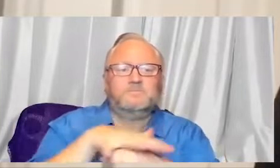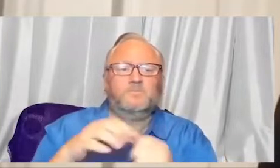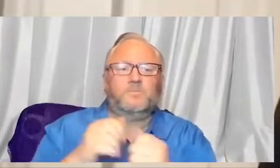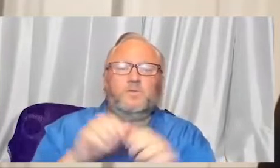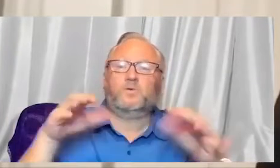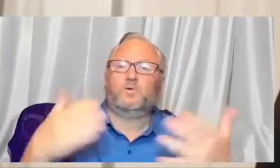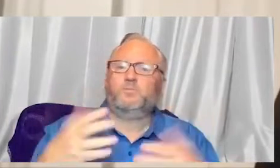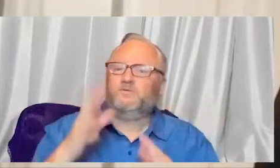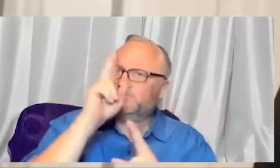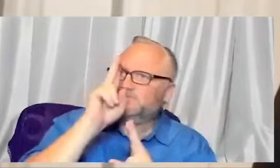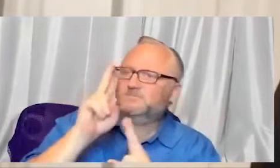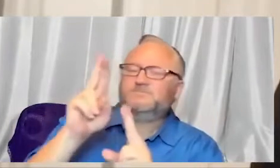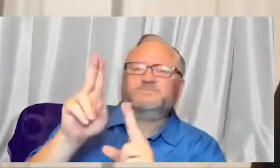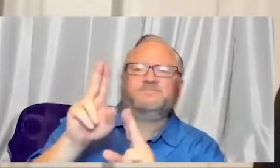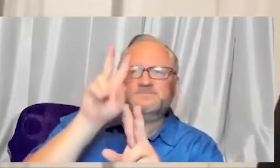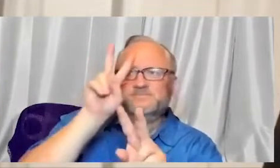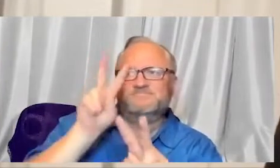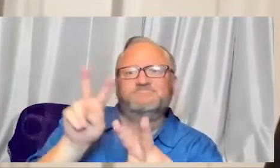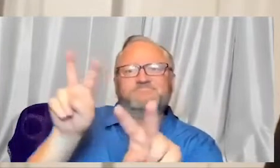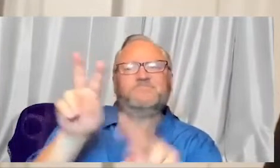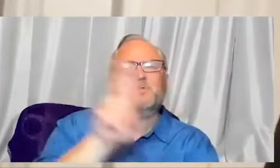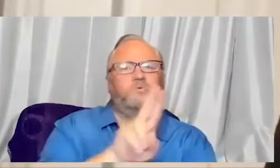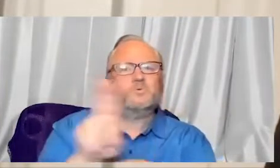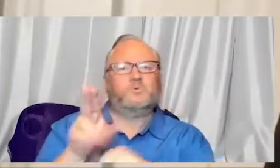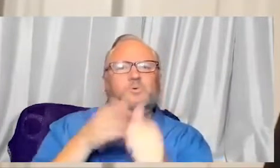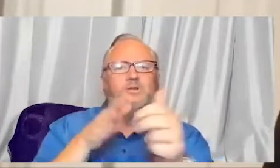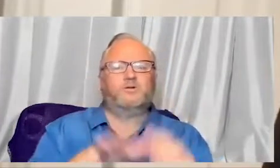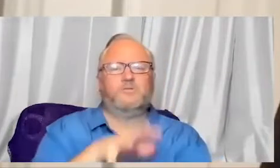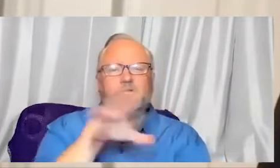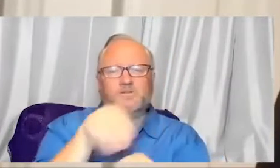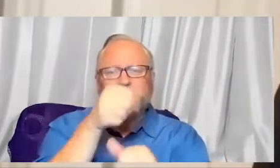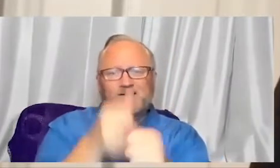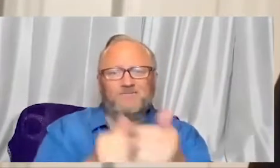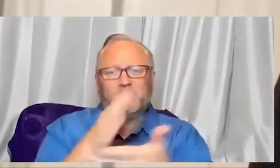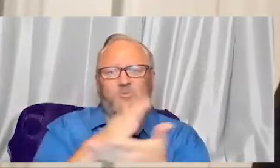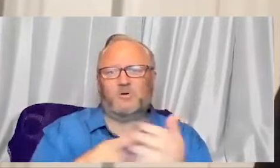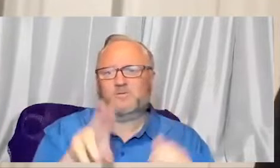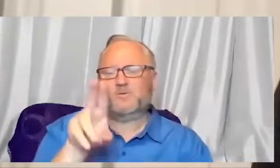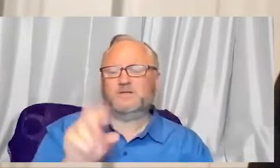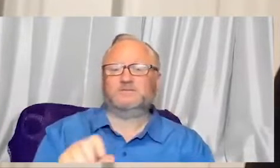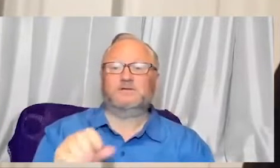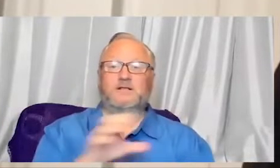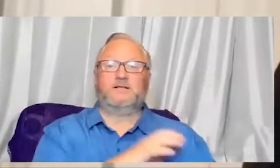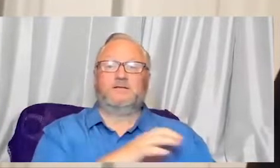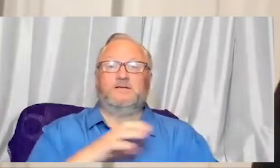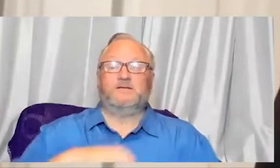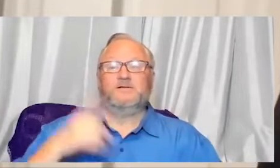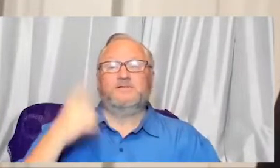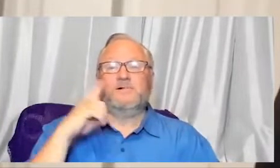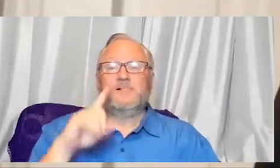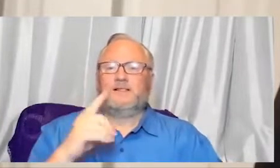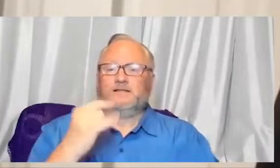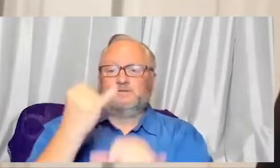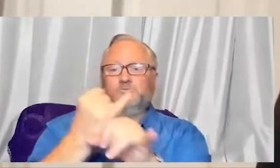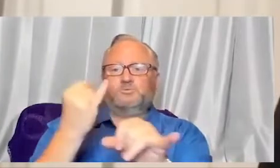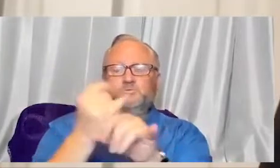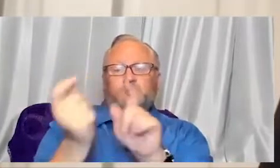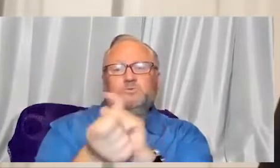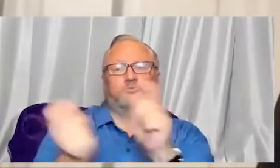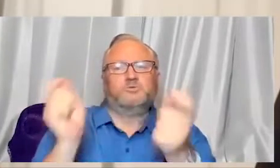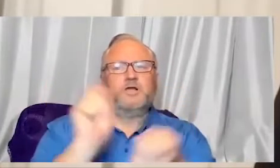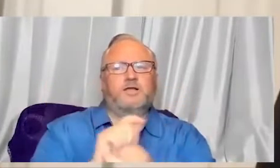UU leaders representing every corner of our country. The Commission on Institutional Change has